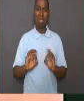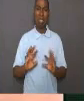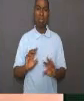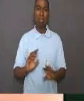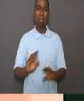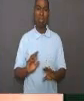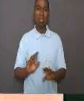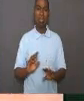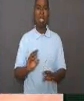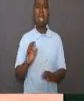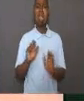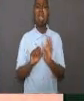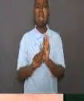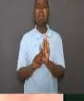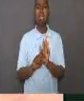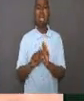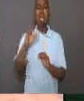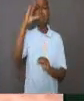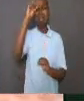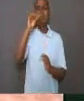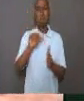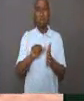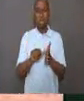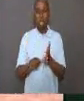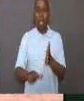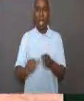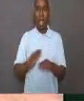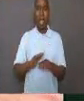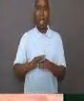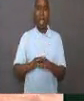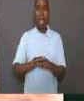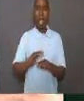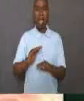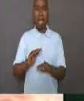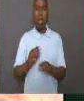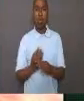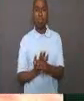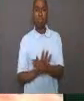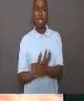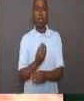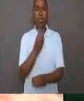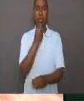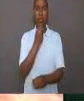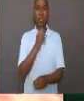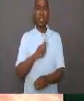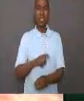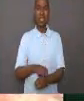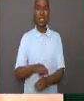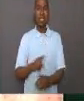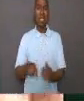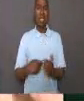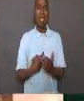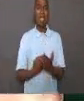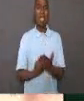exposed to human feces, can contract cysticerci, which